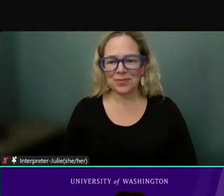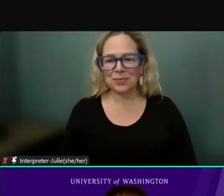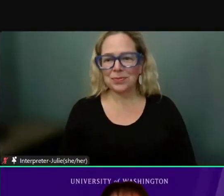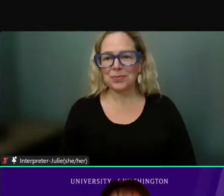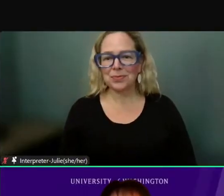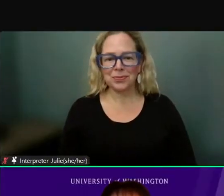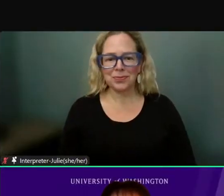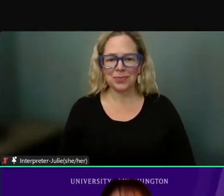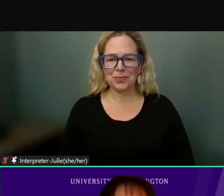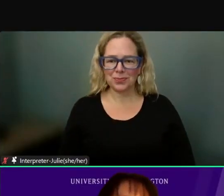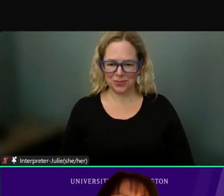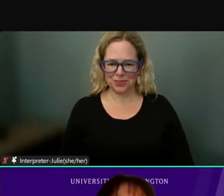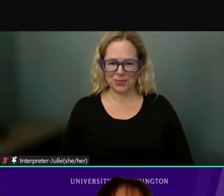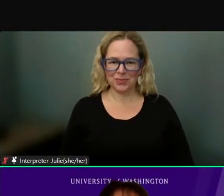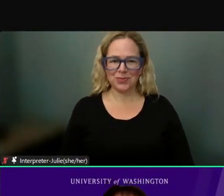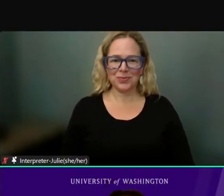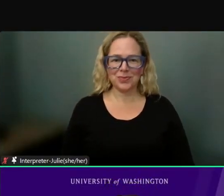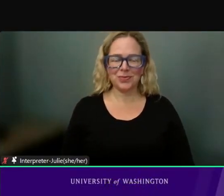Thank you.